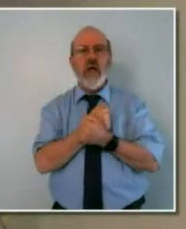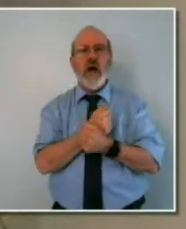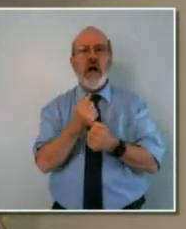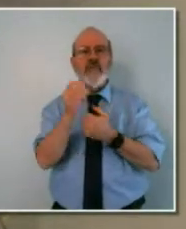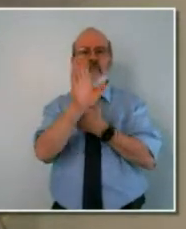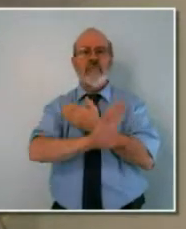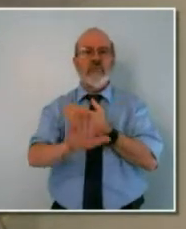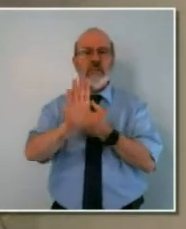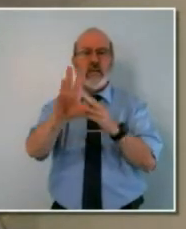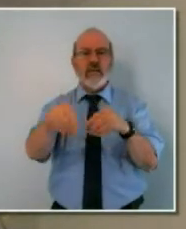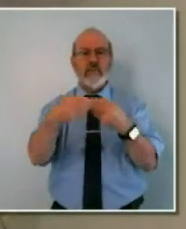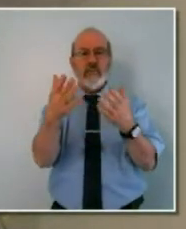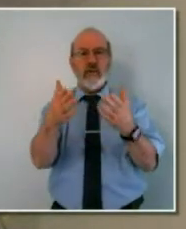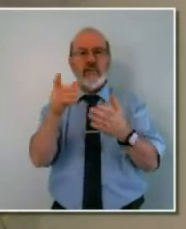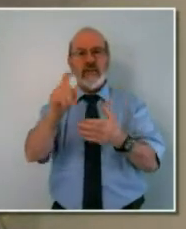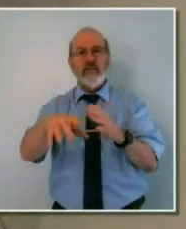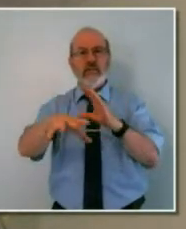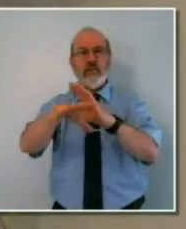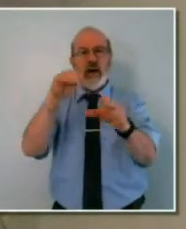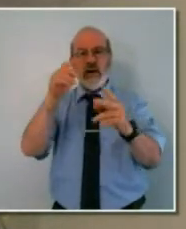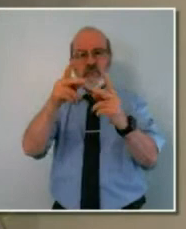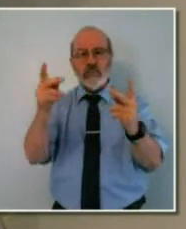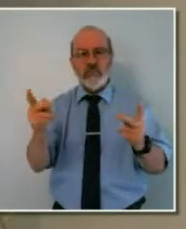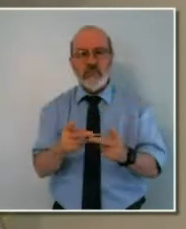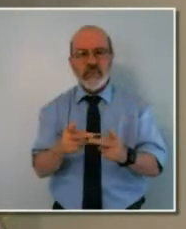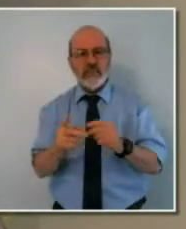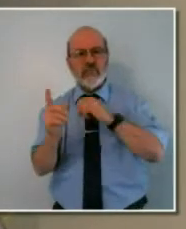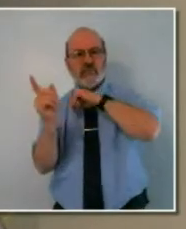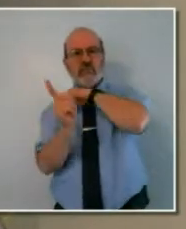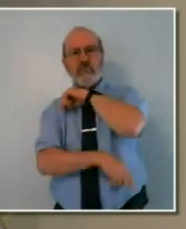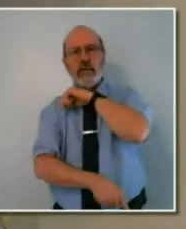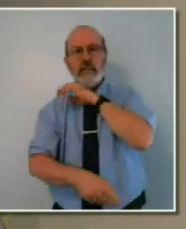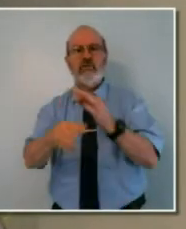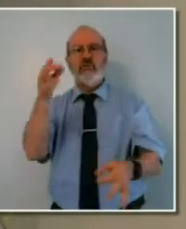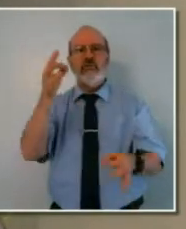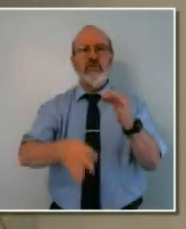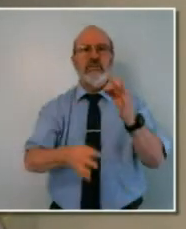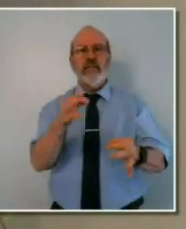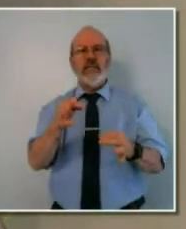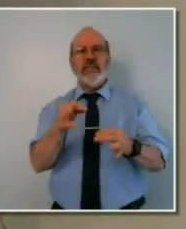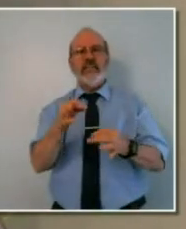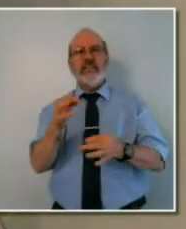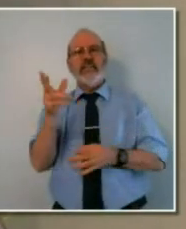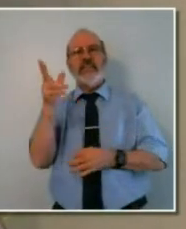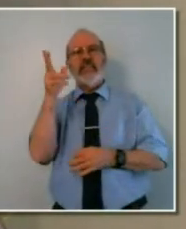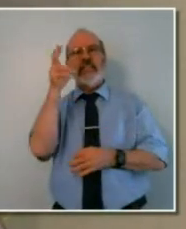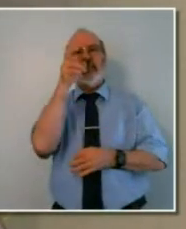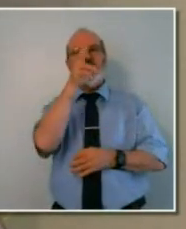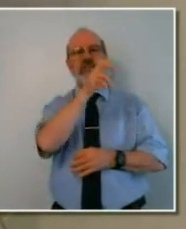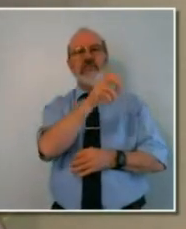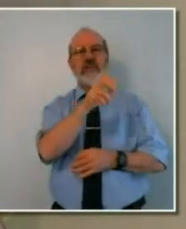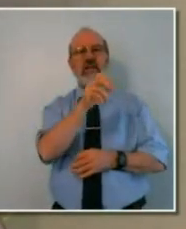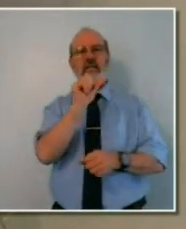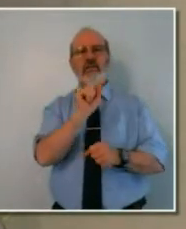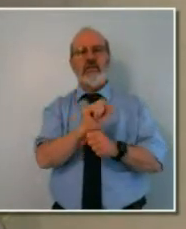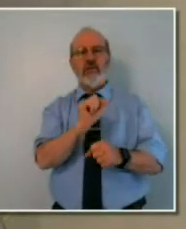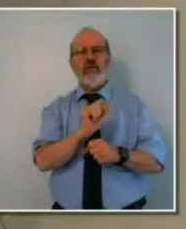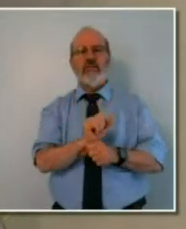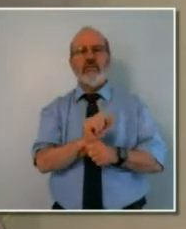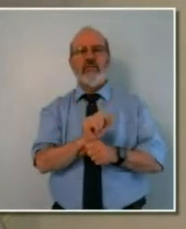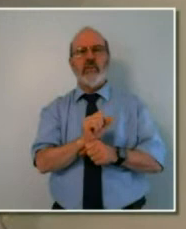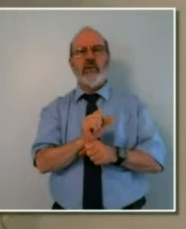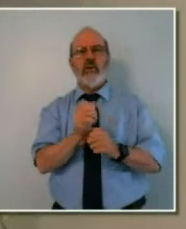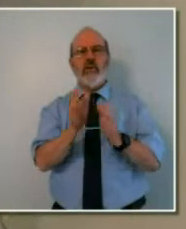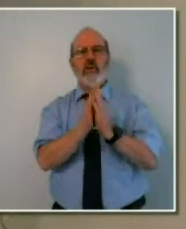So if he has to come out of his place to punish or to judge, it's a strange work. Now, in the book of